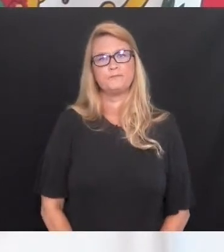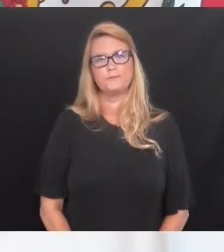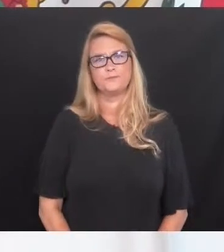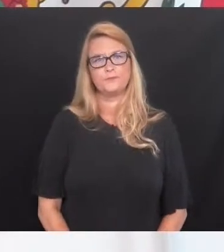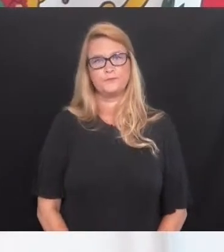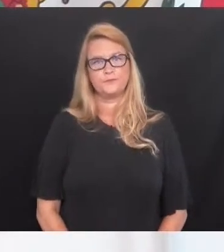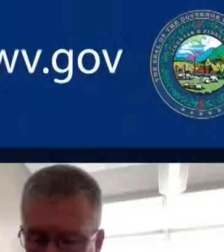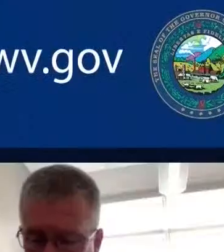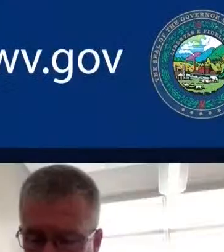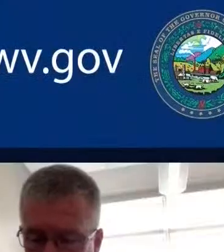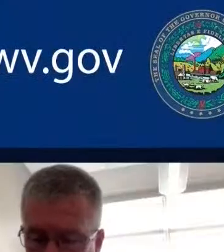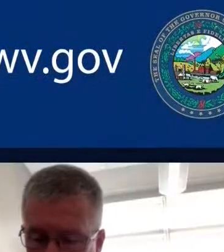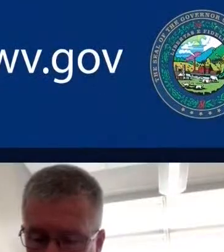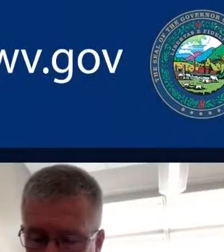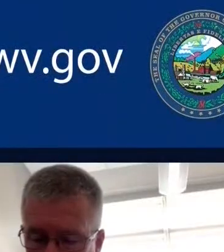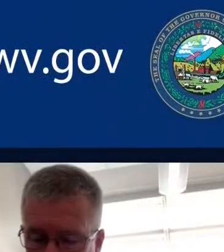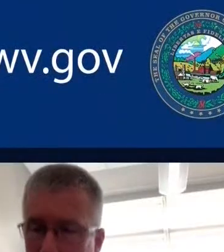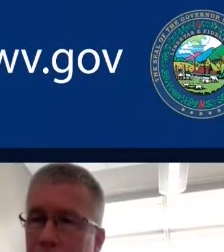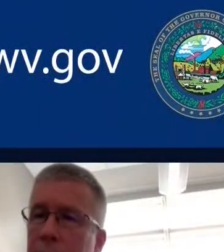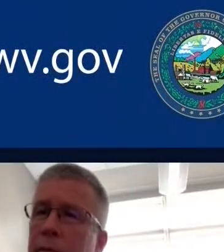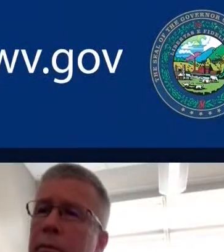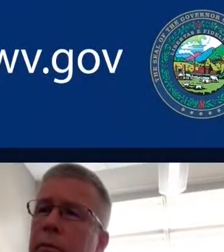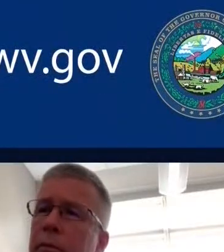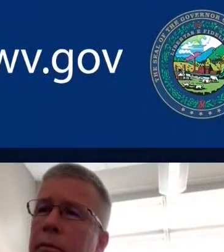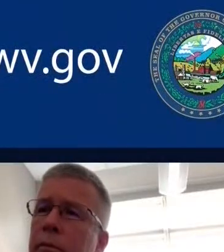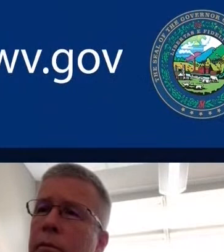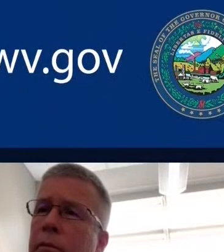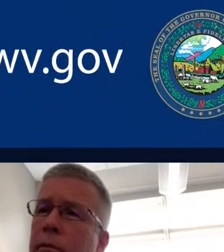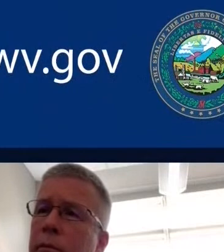All right, thanks, Paul. Next to Jasmine Aduse with WDTV.